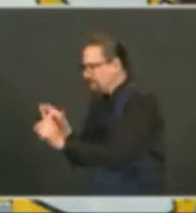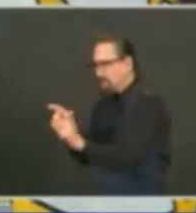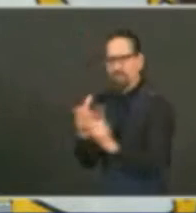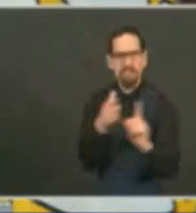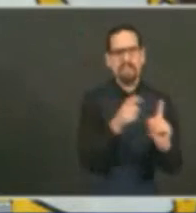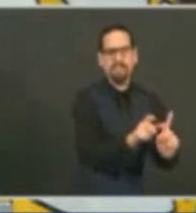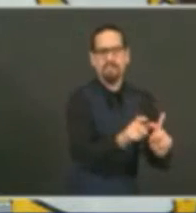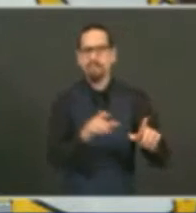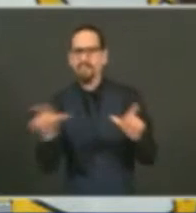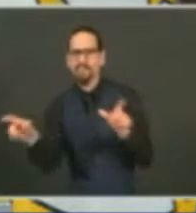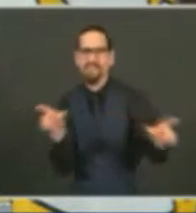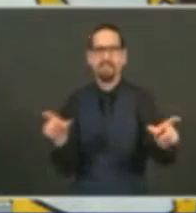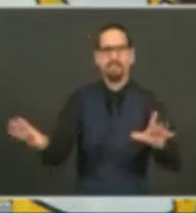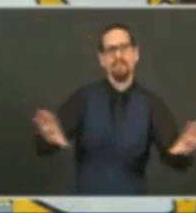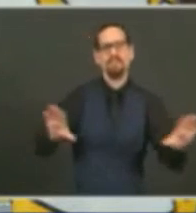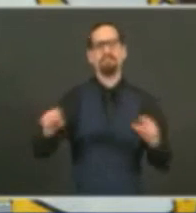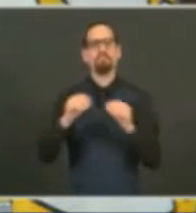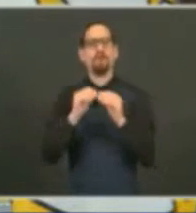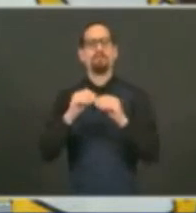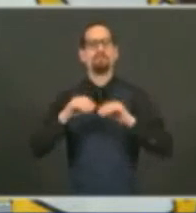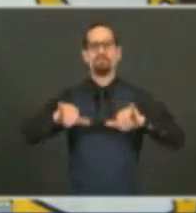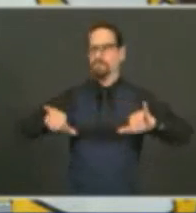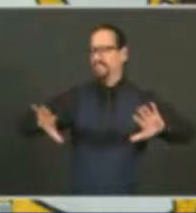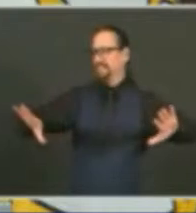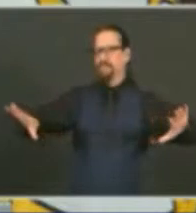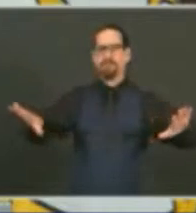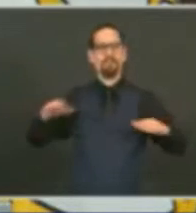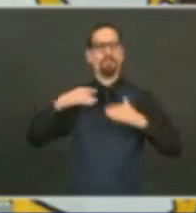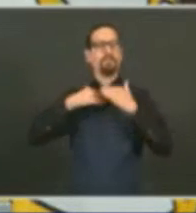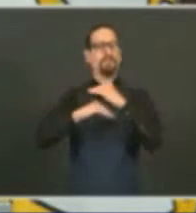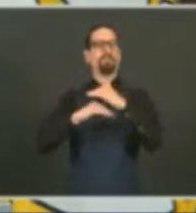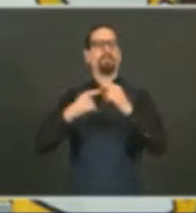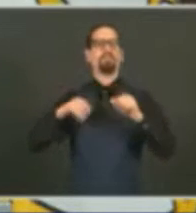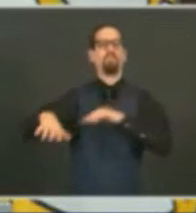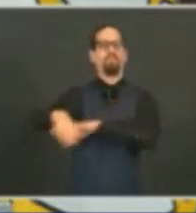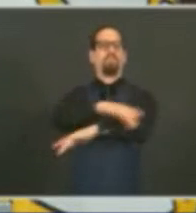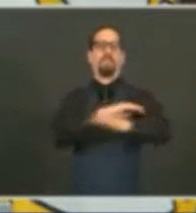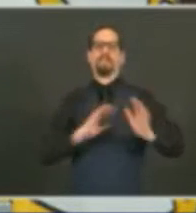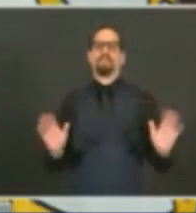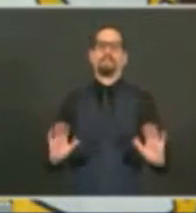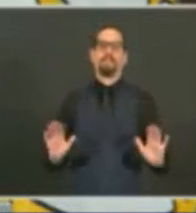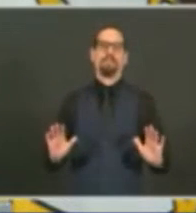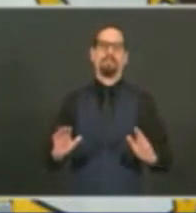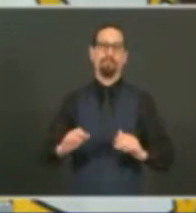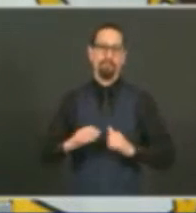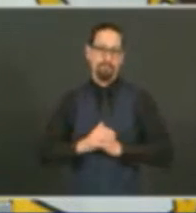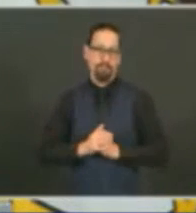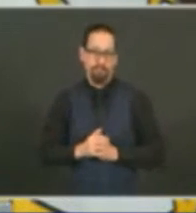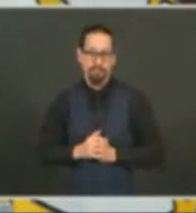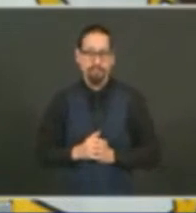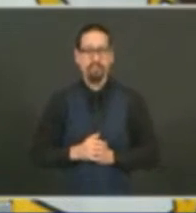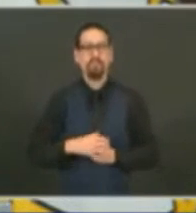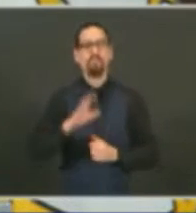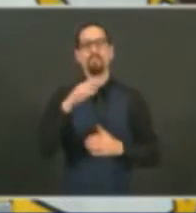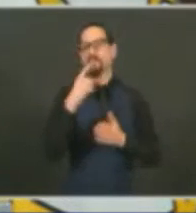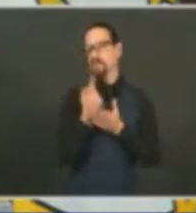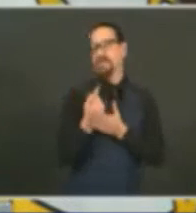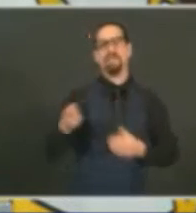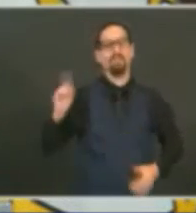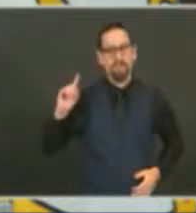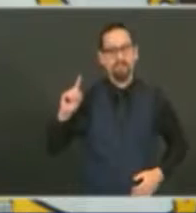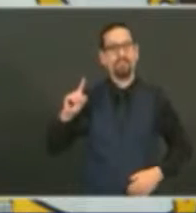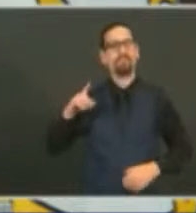like to begin today where I left off last week, which is to say thank you to the people of Rhode